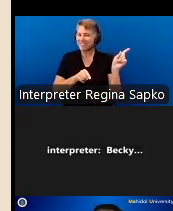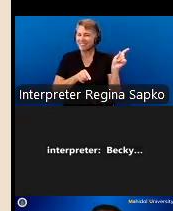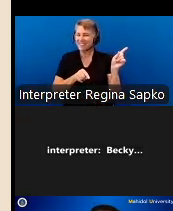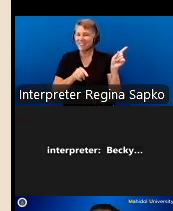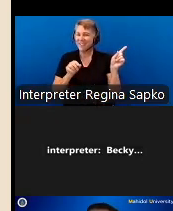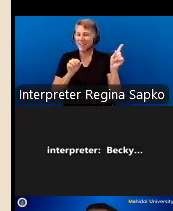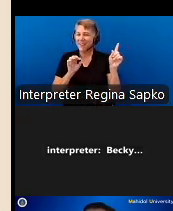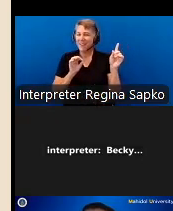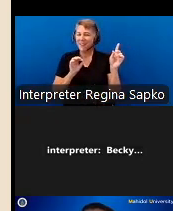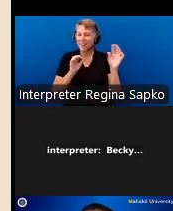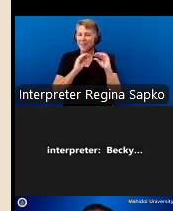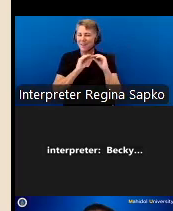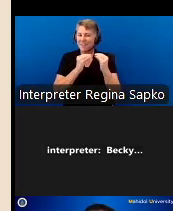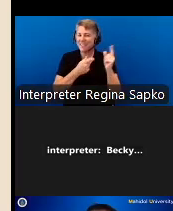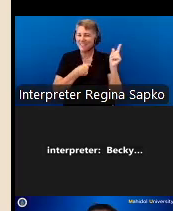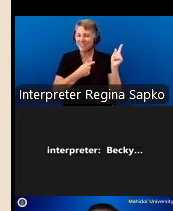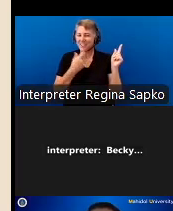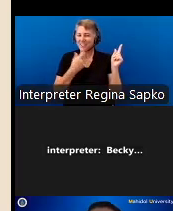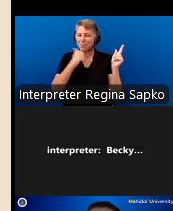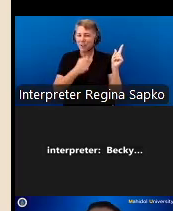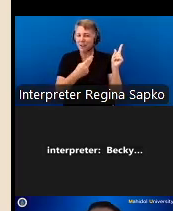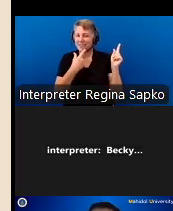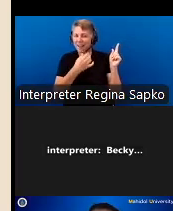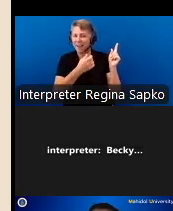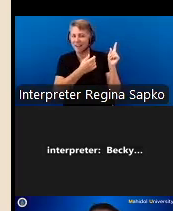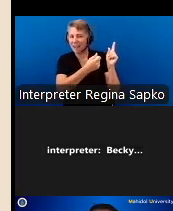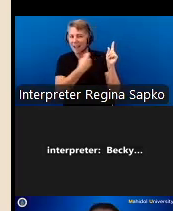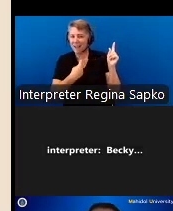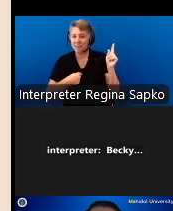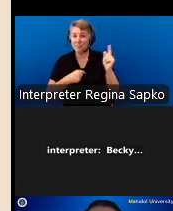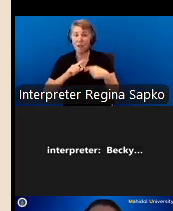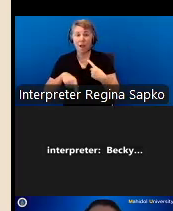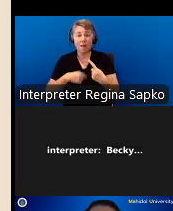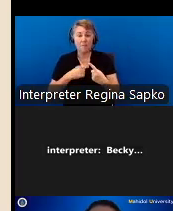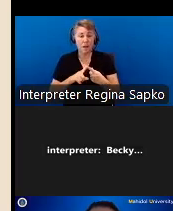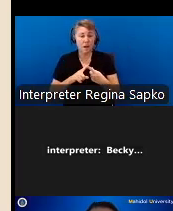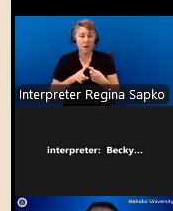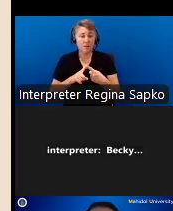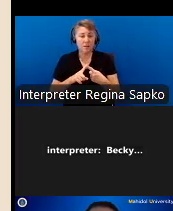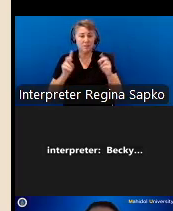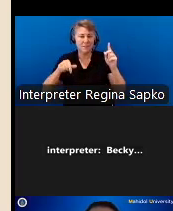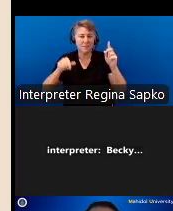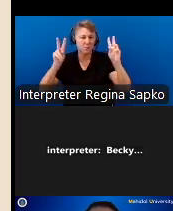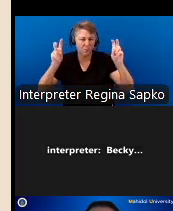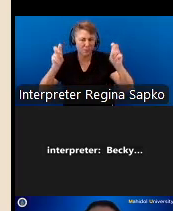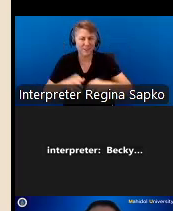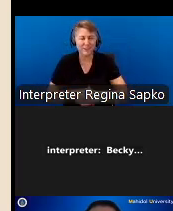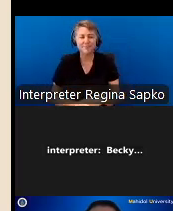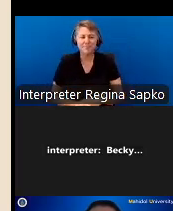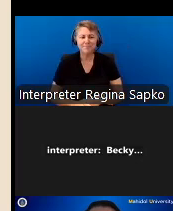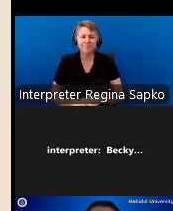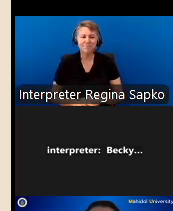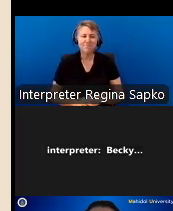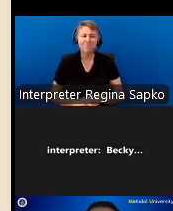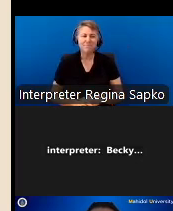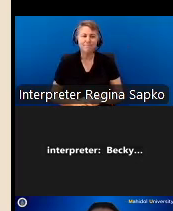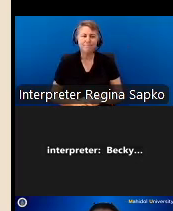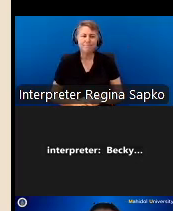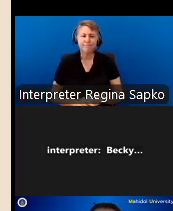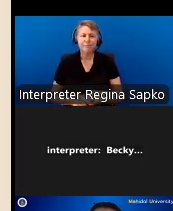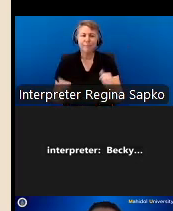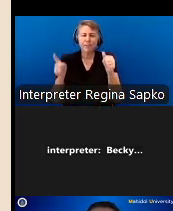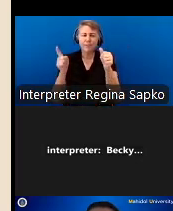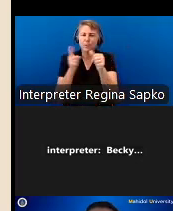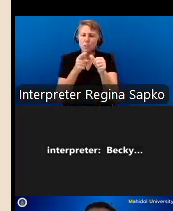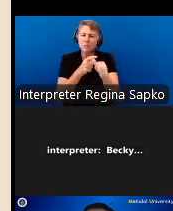to answer about the question regarding the topic. The first one is about what initiative does